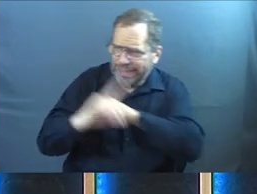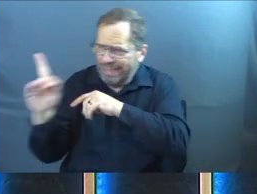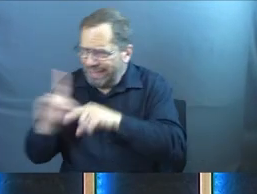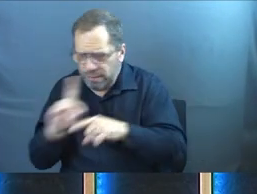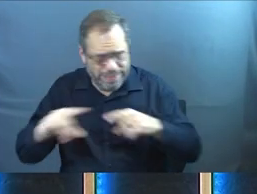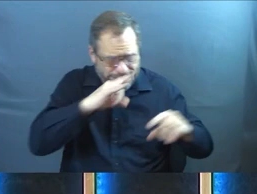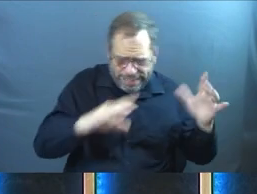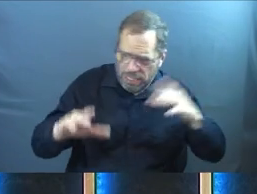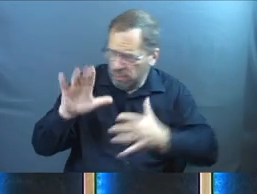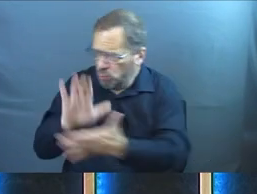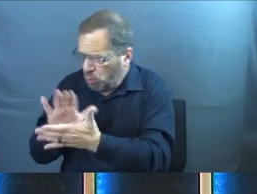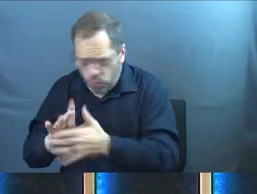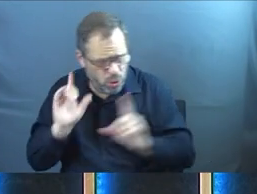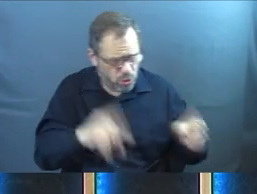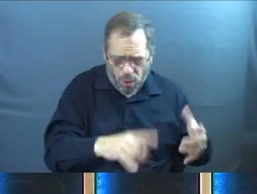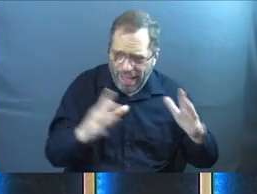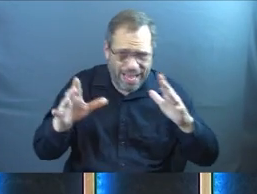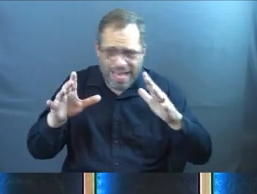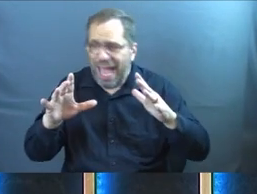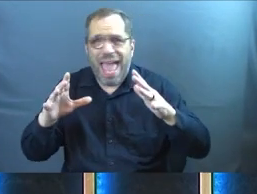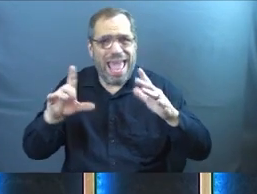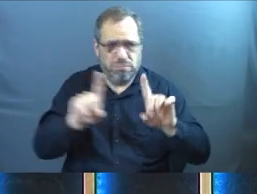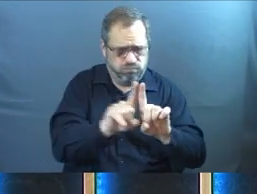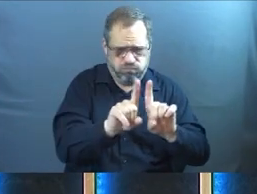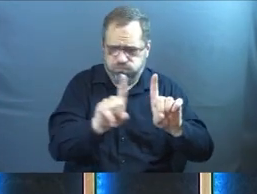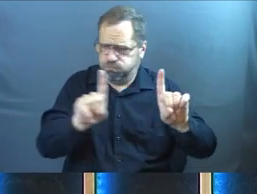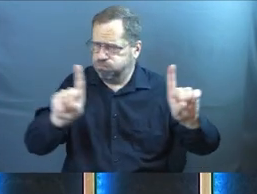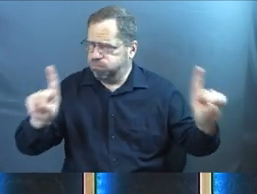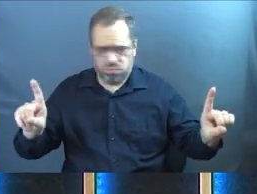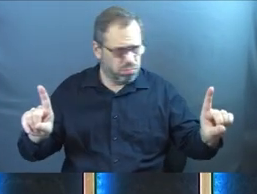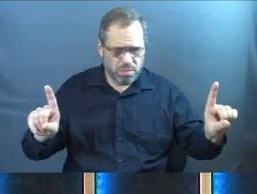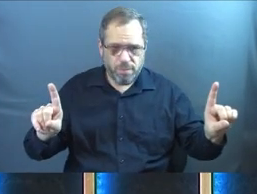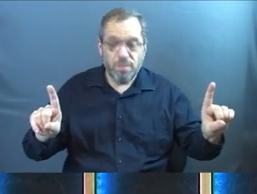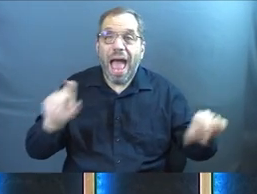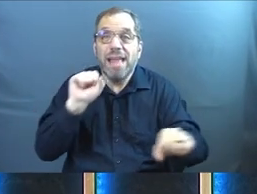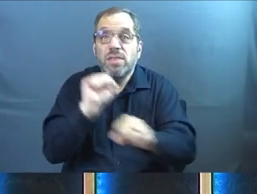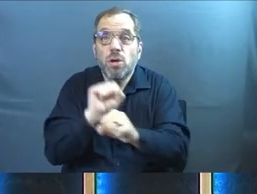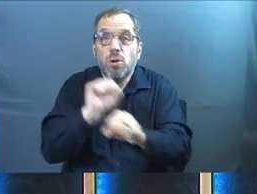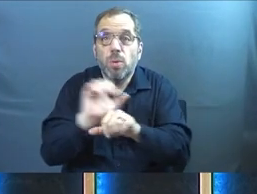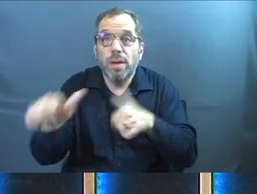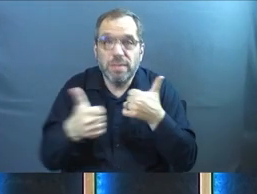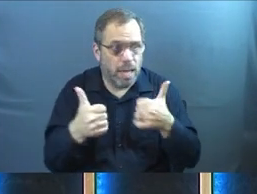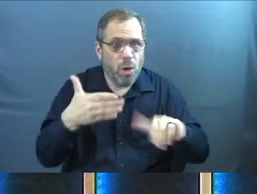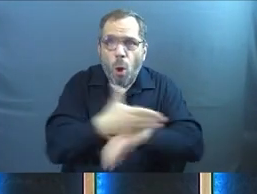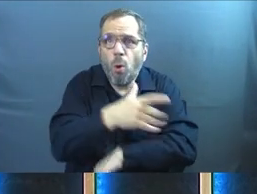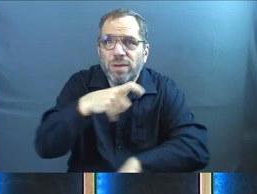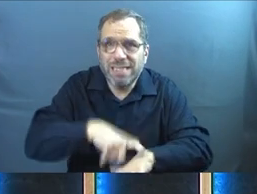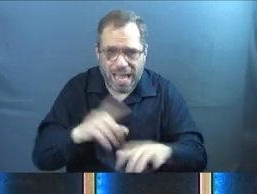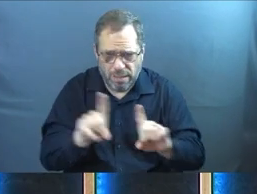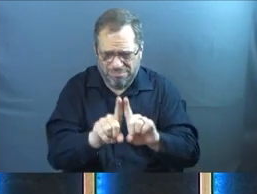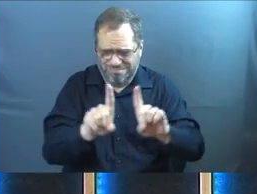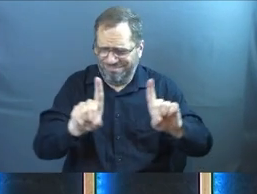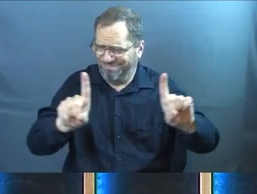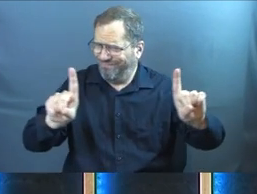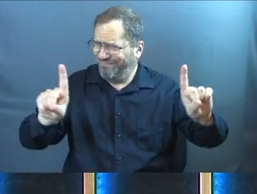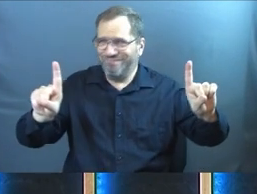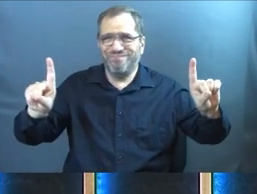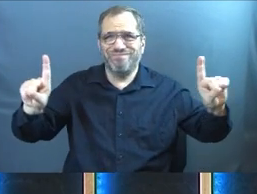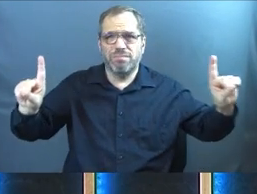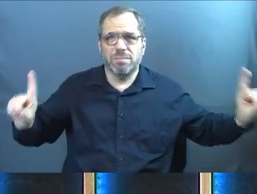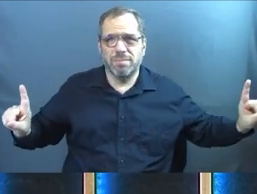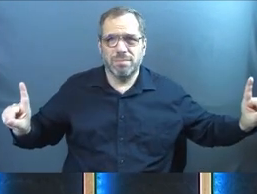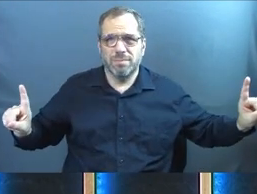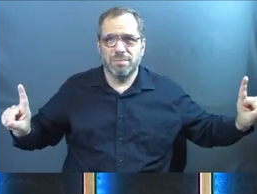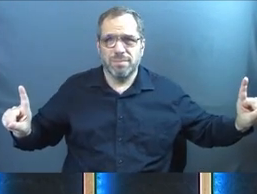discipline, what school they will go to. It will pull us apart. And then career challenges and overtime will pull us